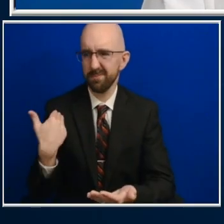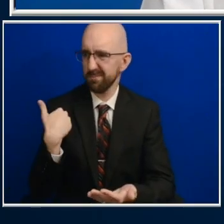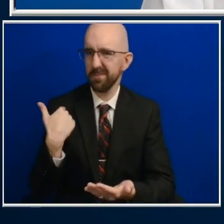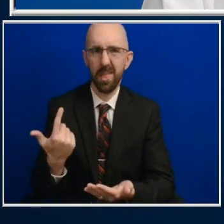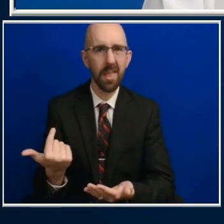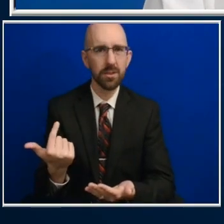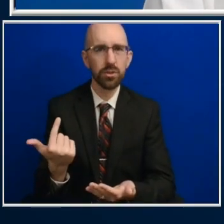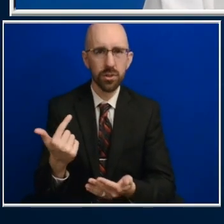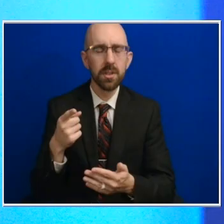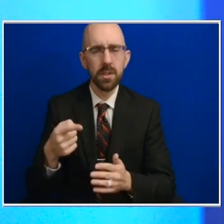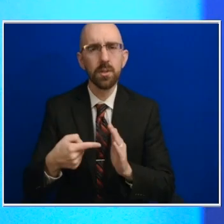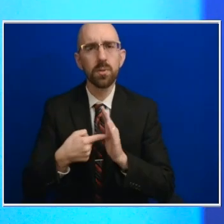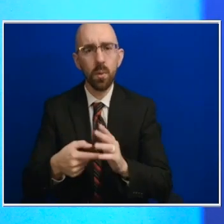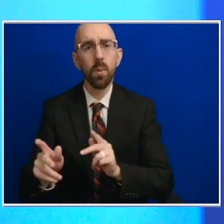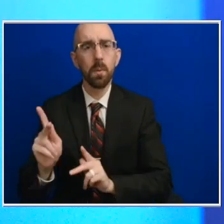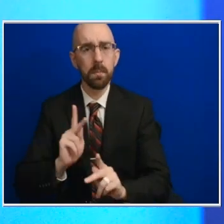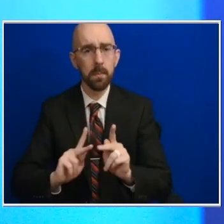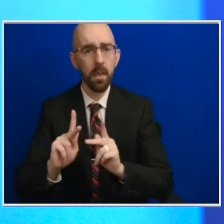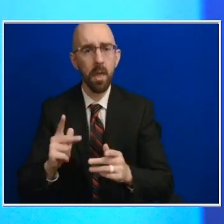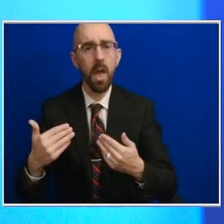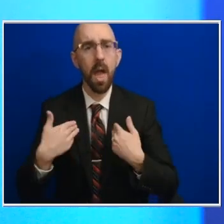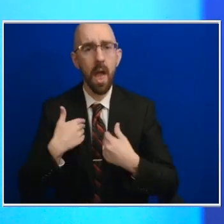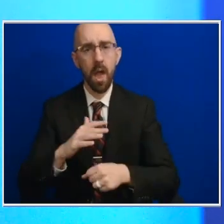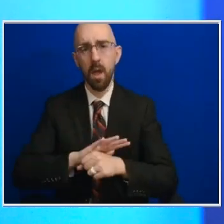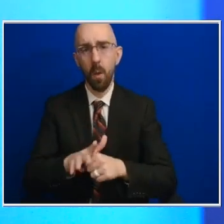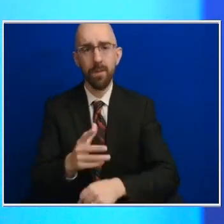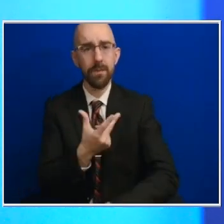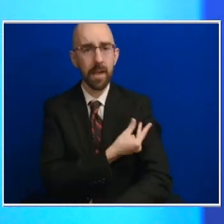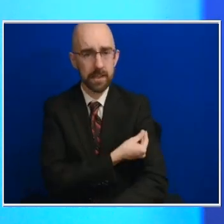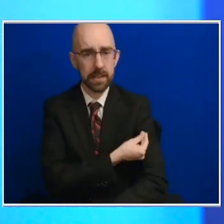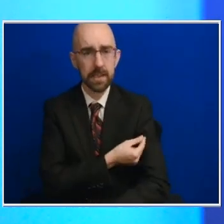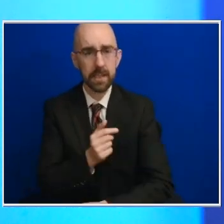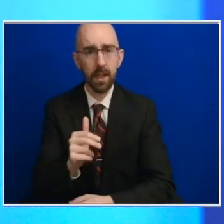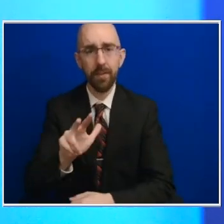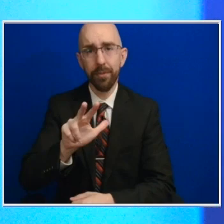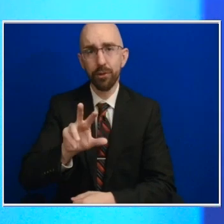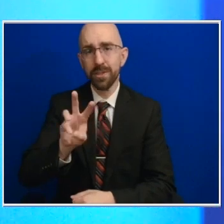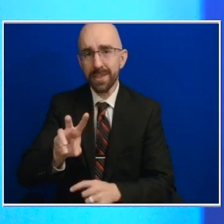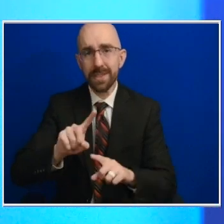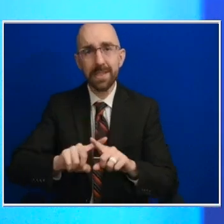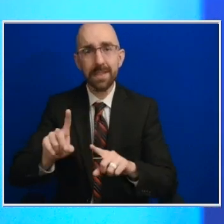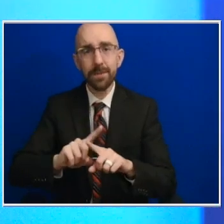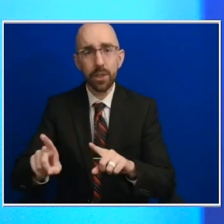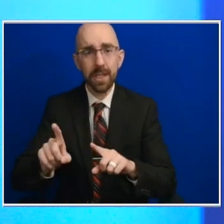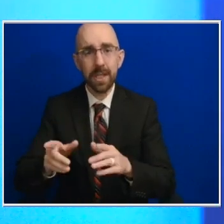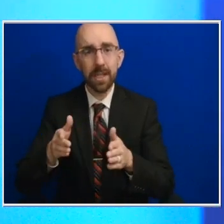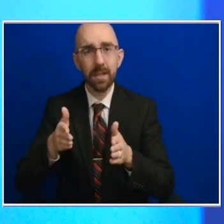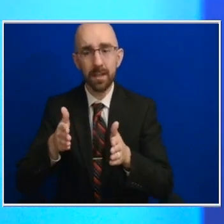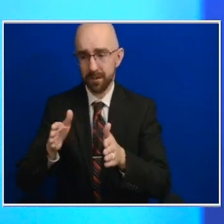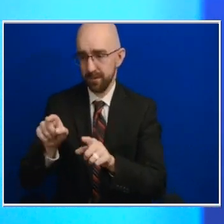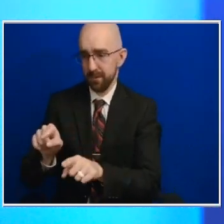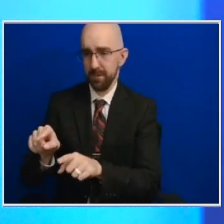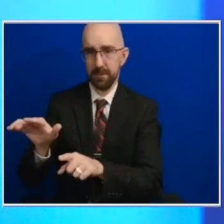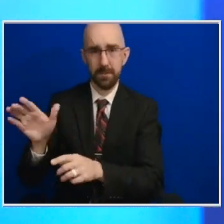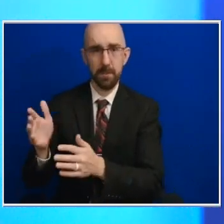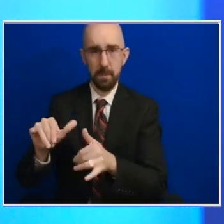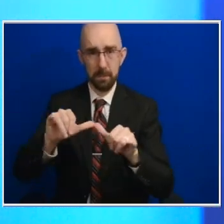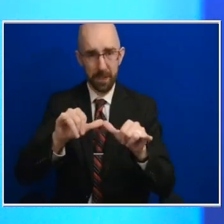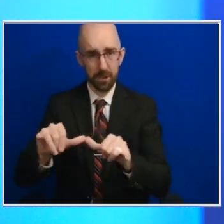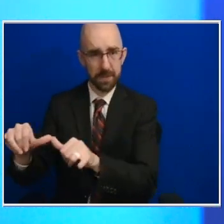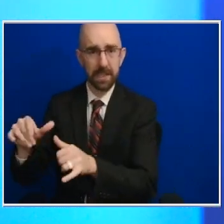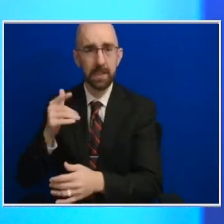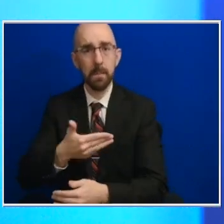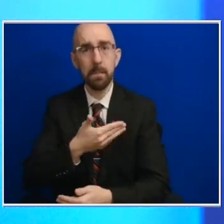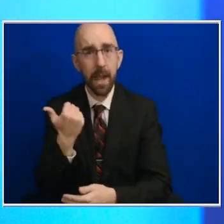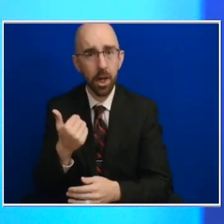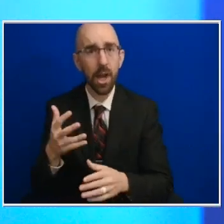showed that people who had the COVID vaccine in 36 different measures did better, including cognitive